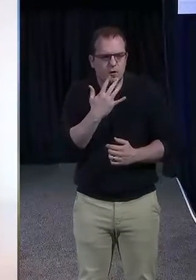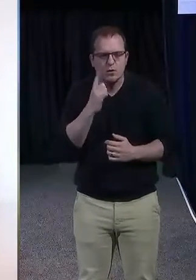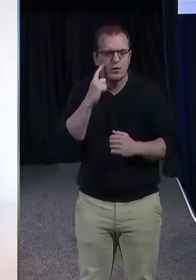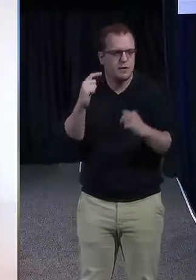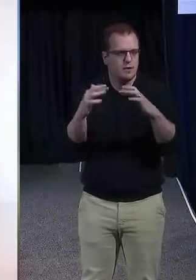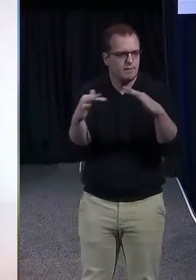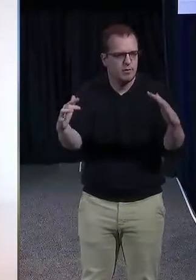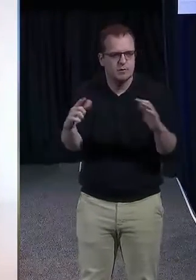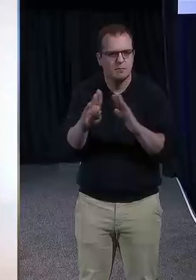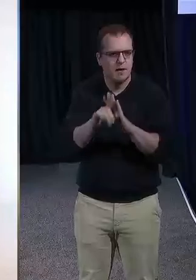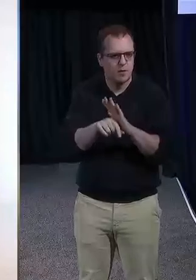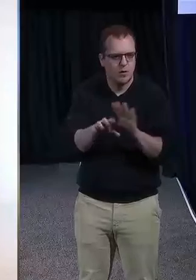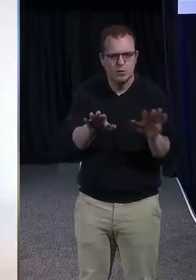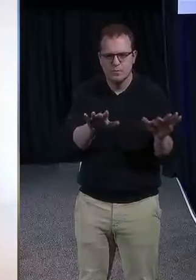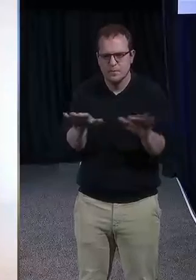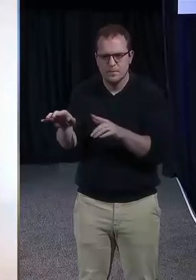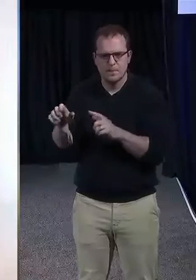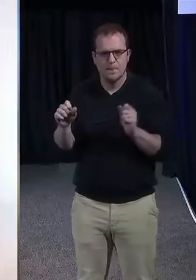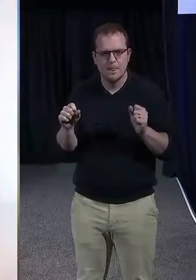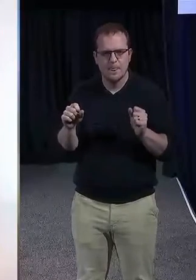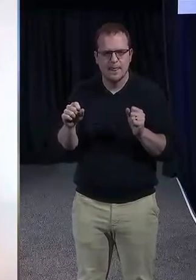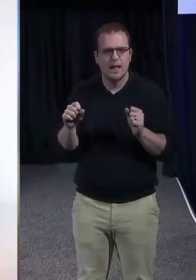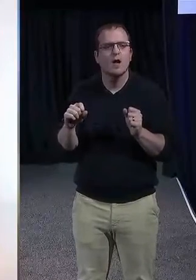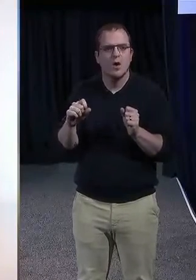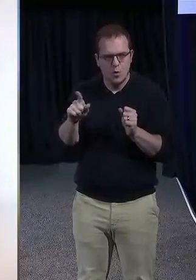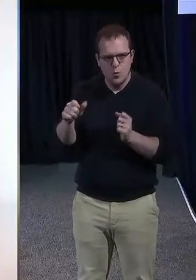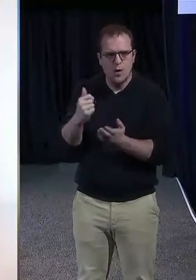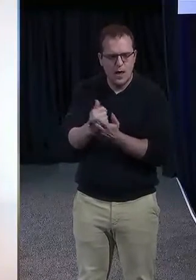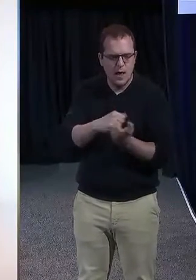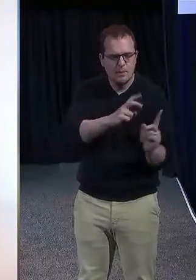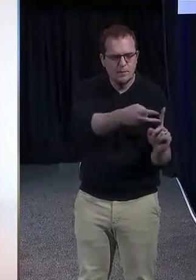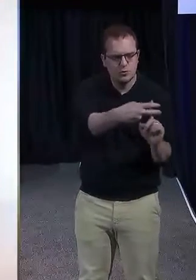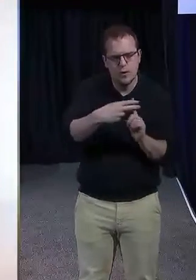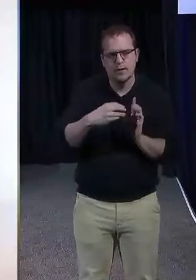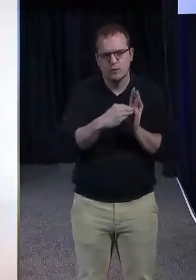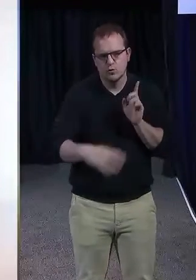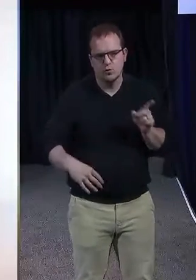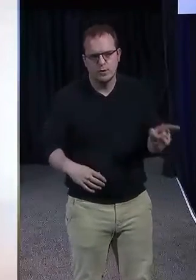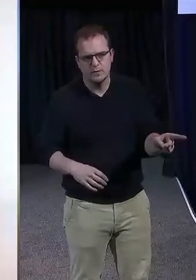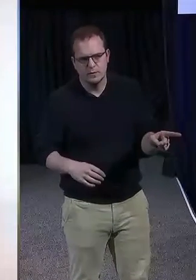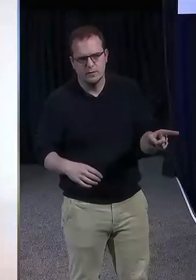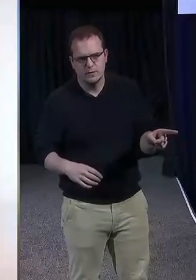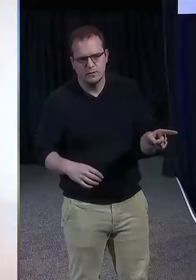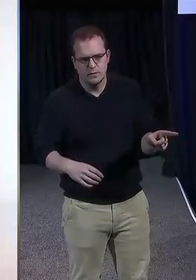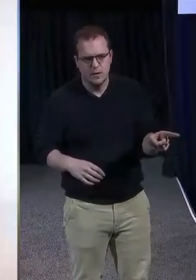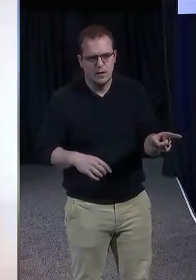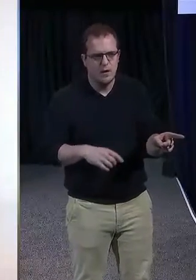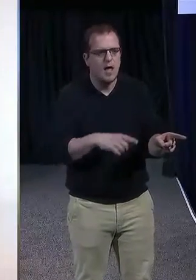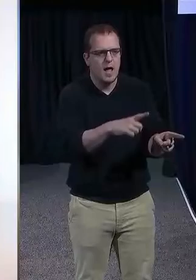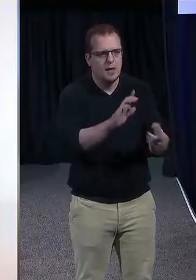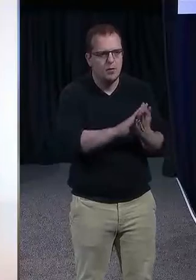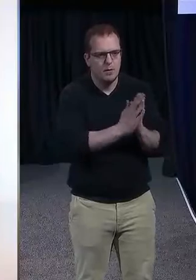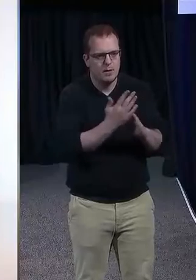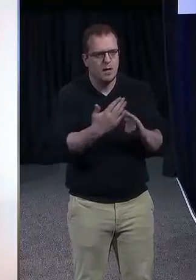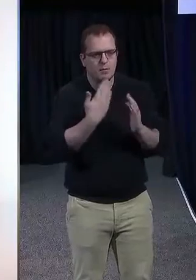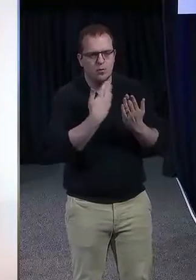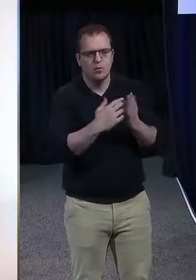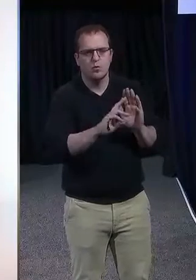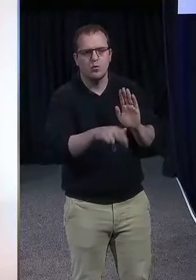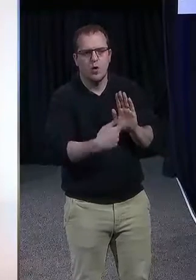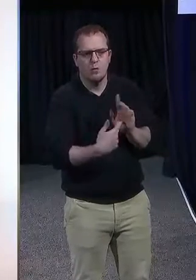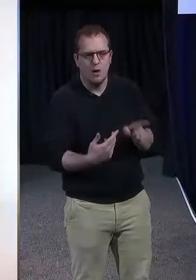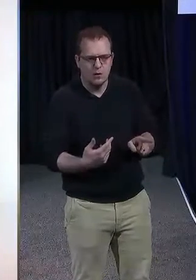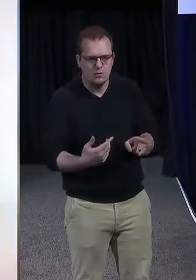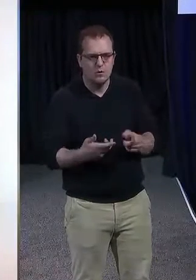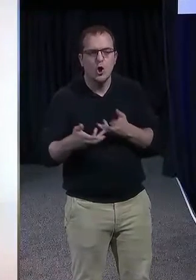diverse backgrounds will attract students to our programs and will be good role models. Treat